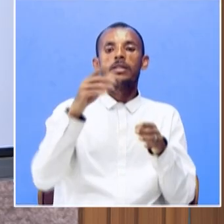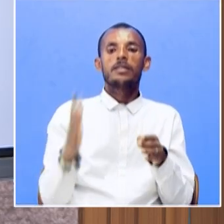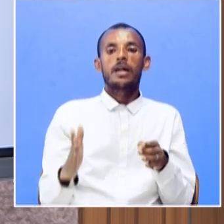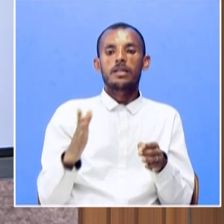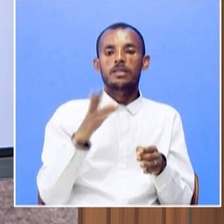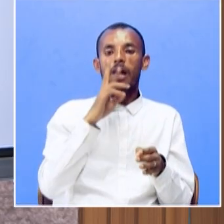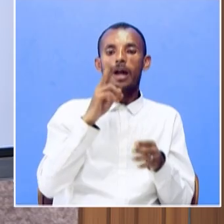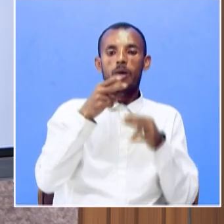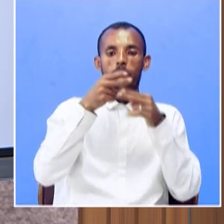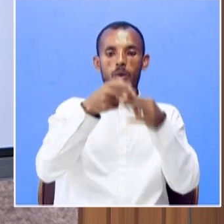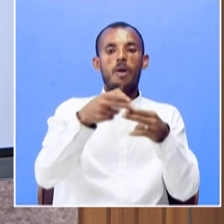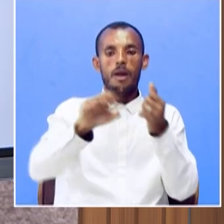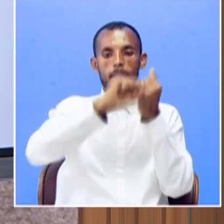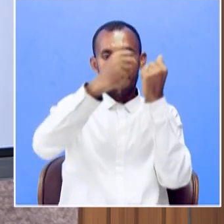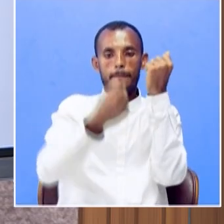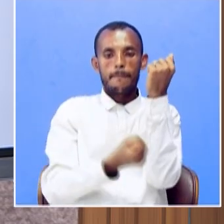And